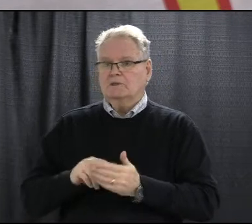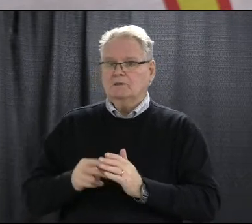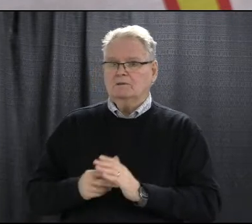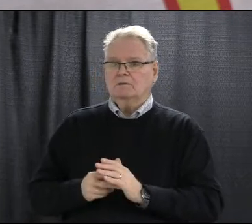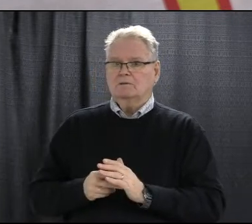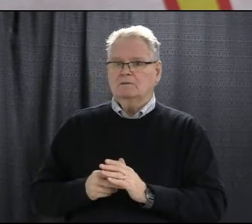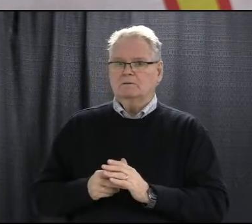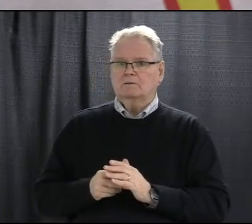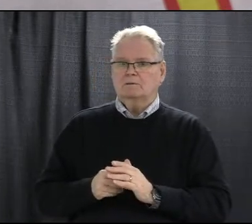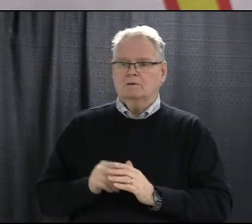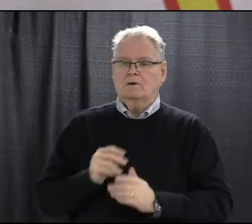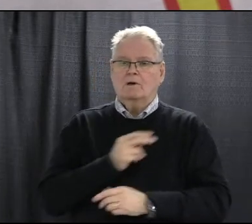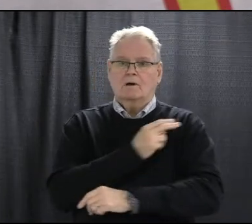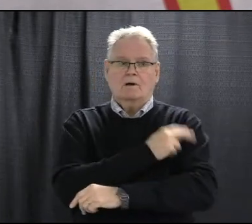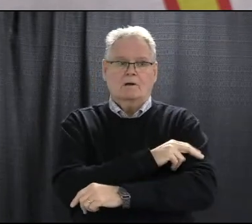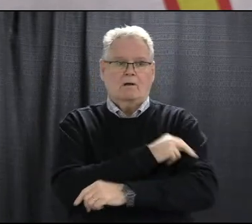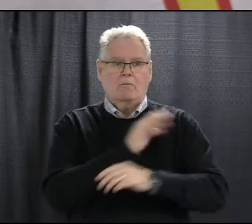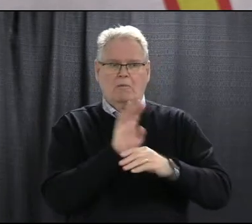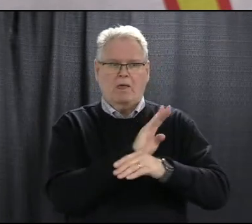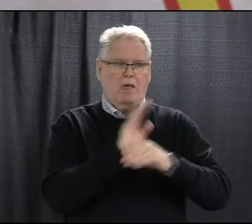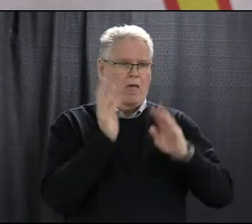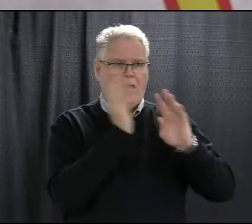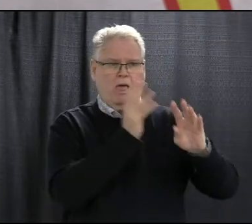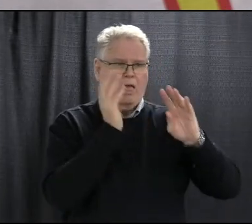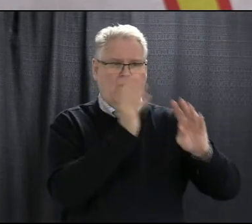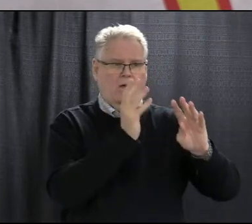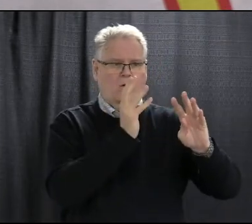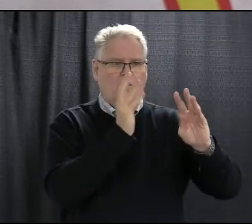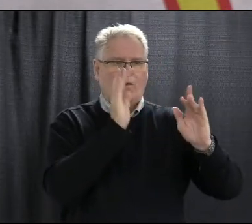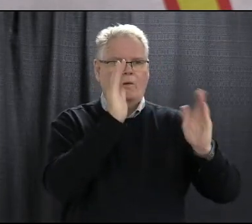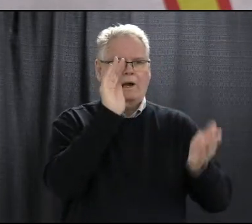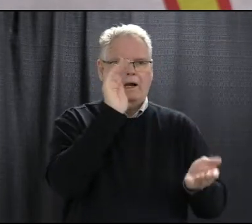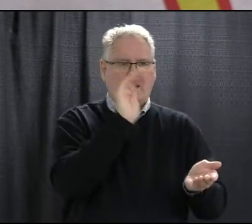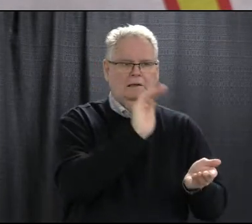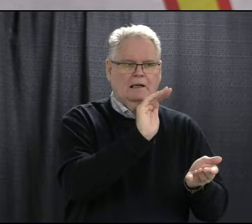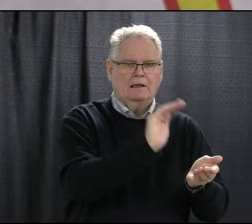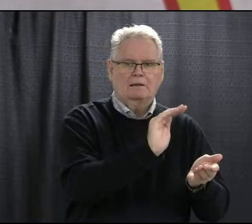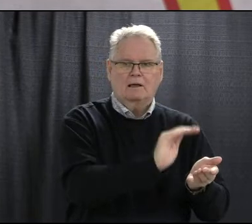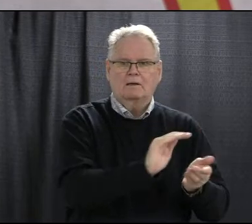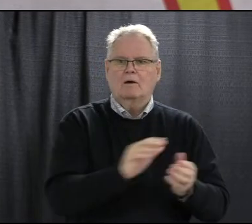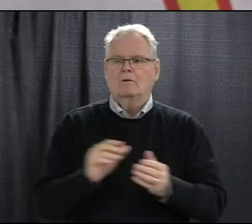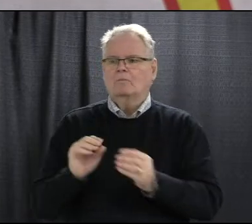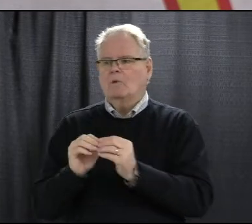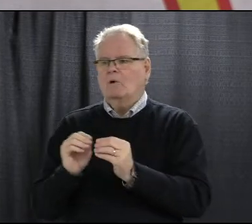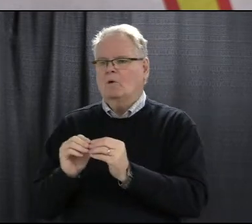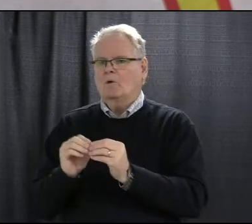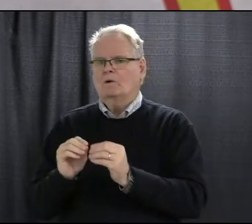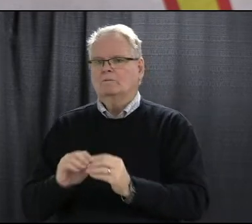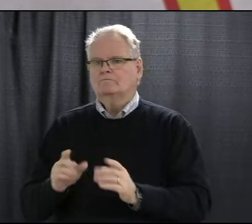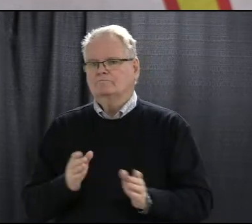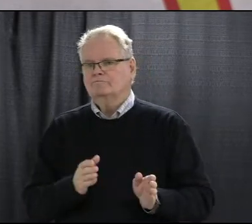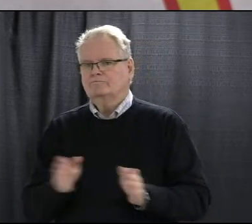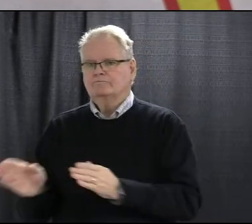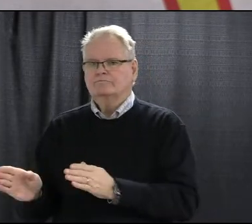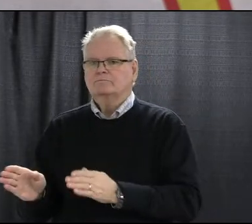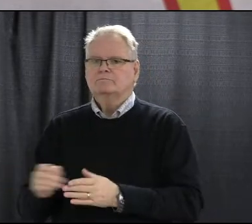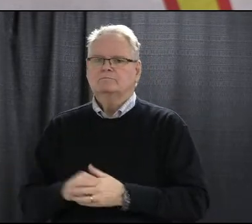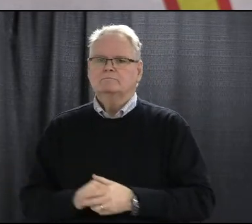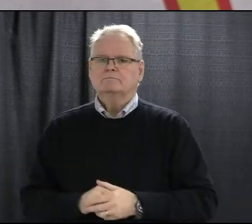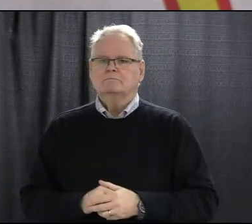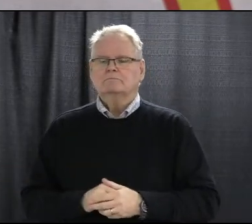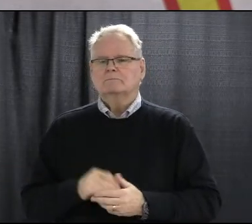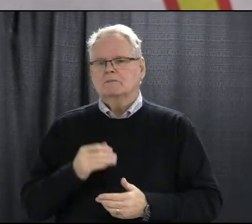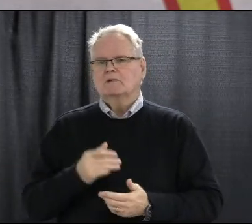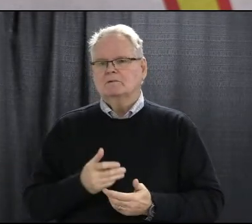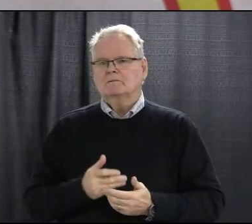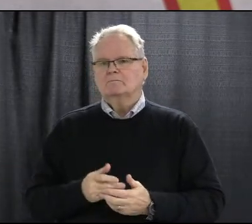fits into this. The decisions that we've made in terms of enhancing and improving care